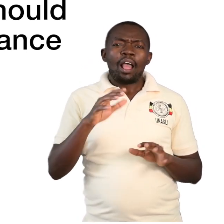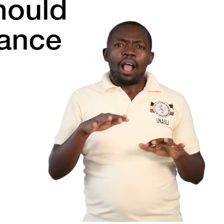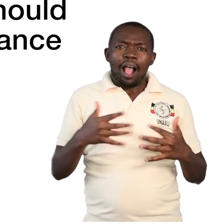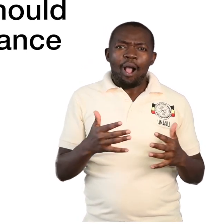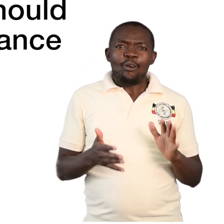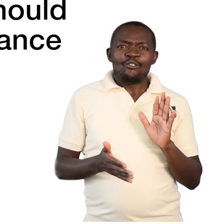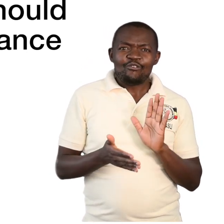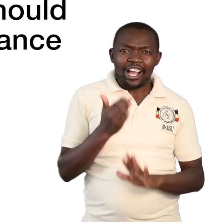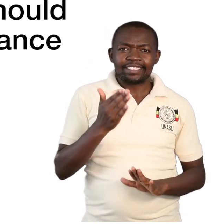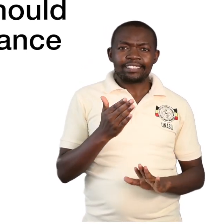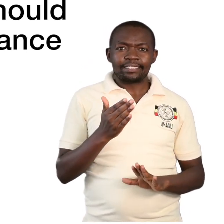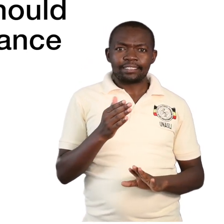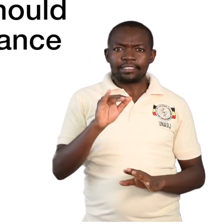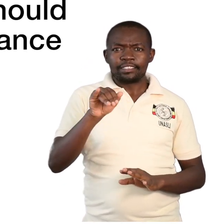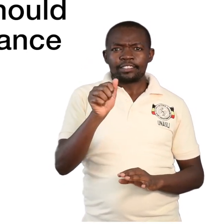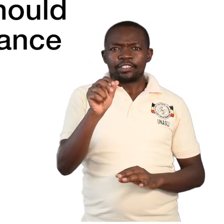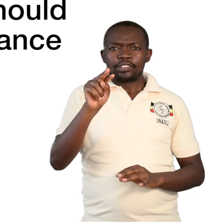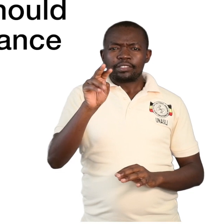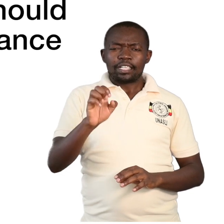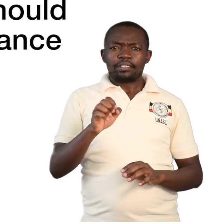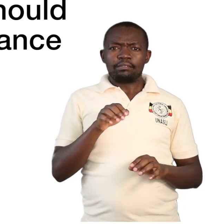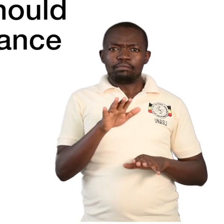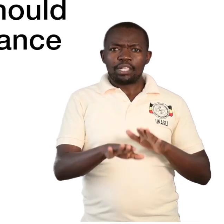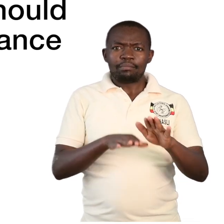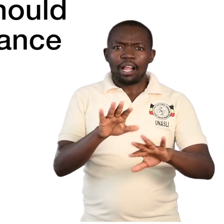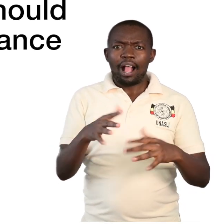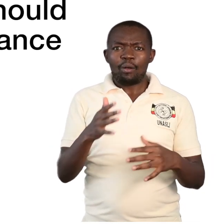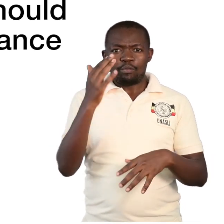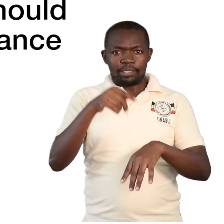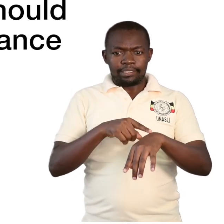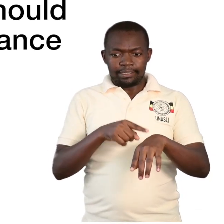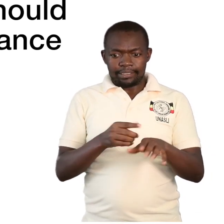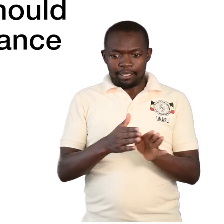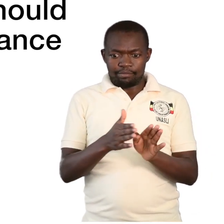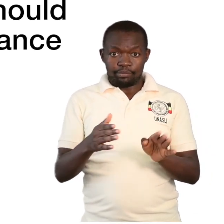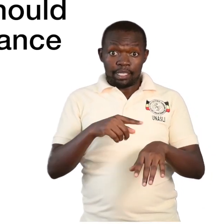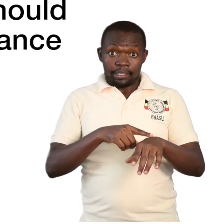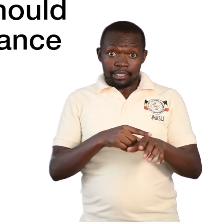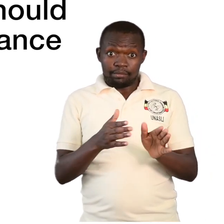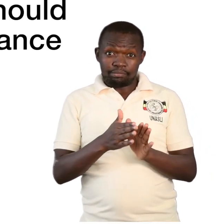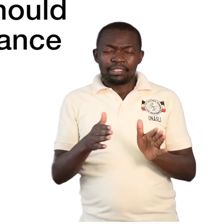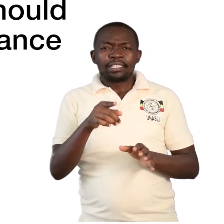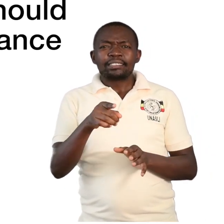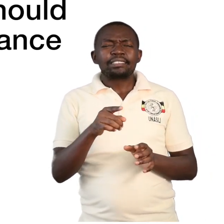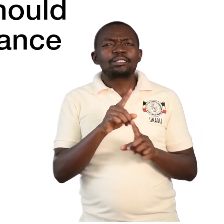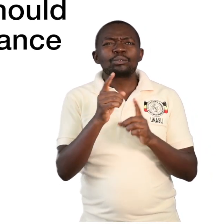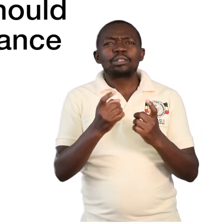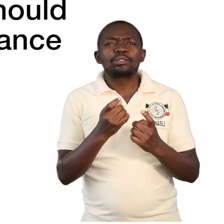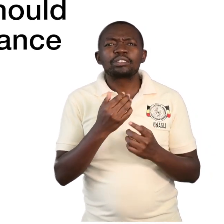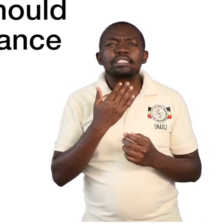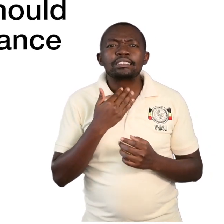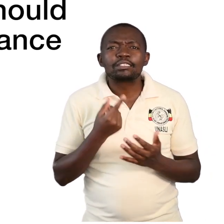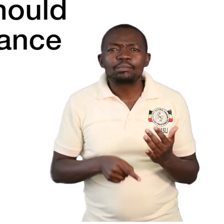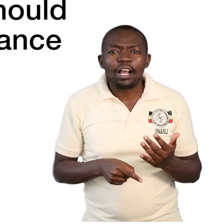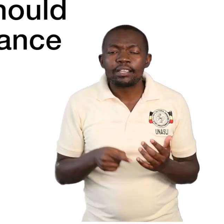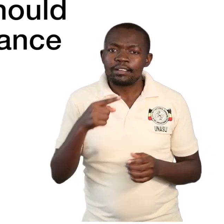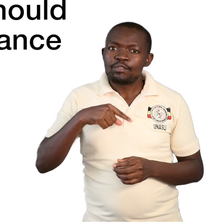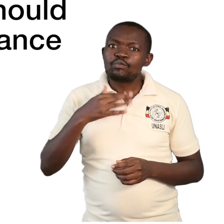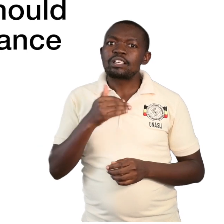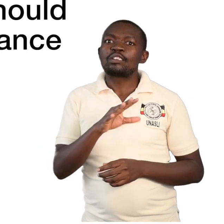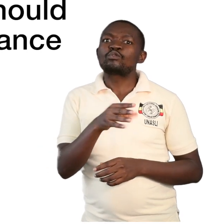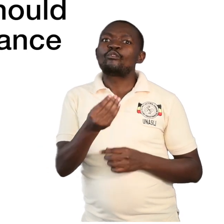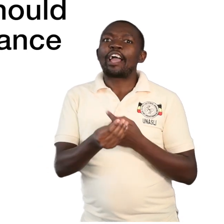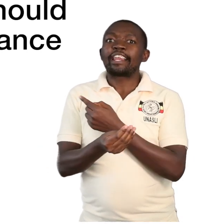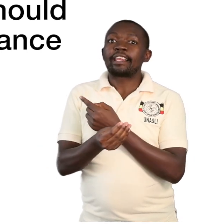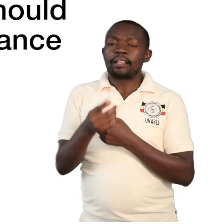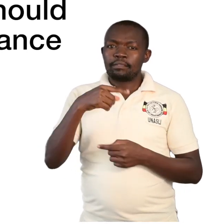walk to cover this distance in the given time? What does this question require us to find? Can